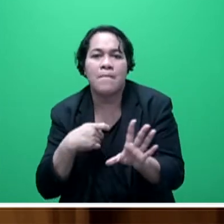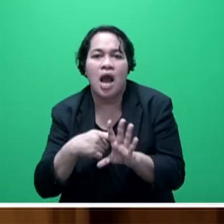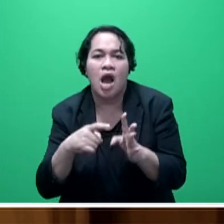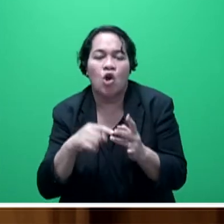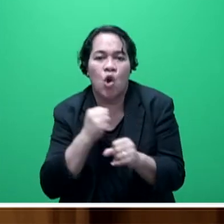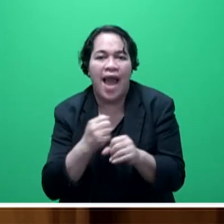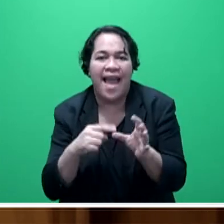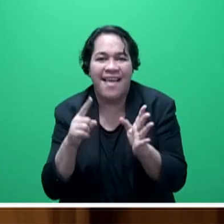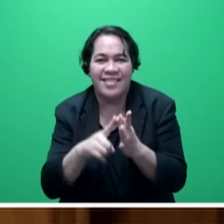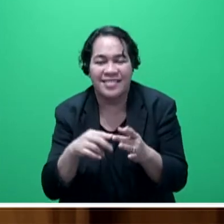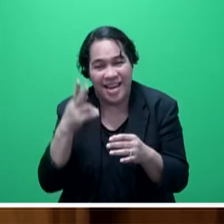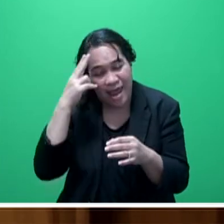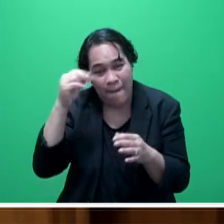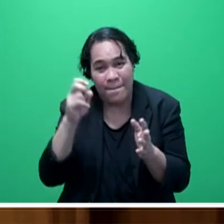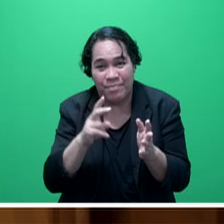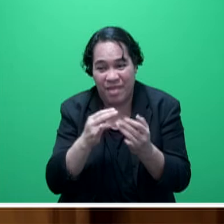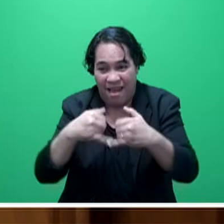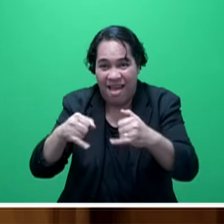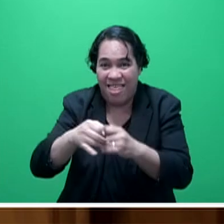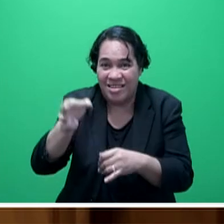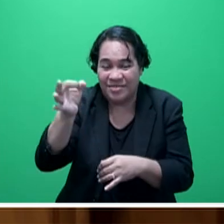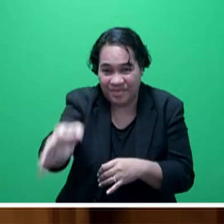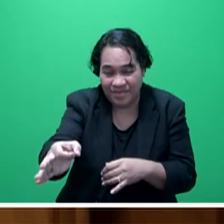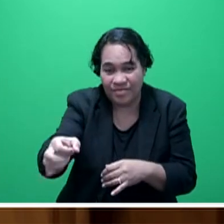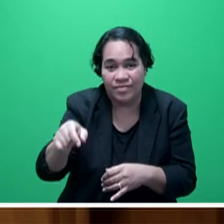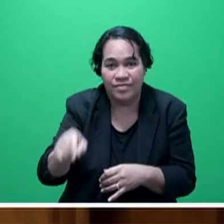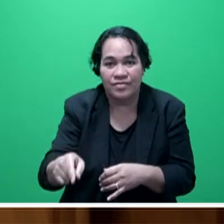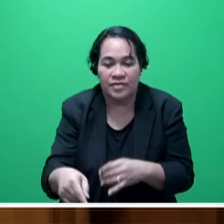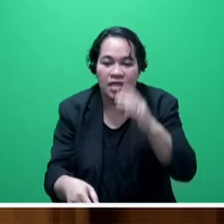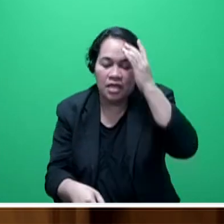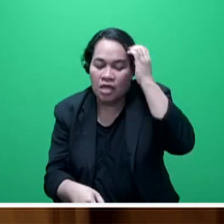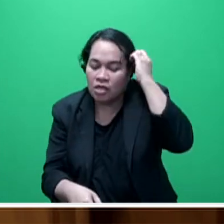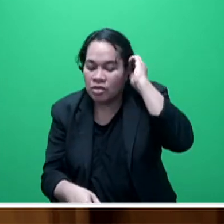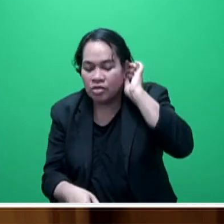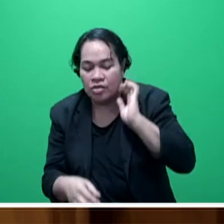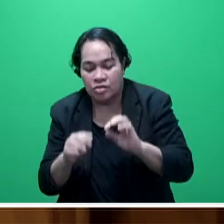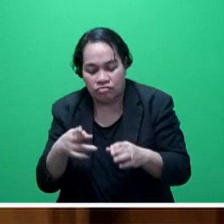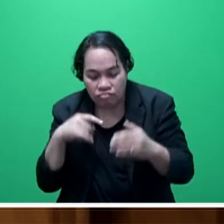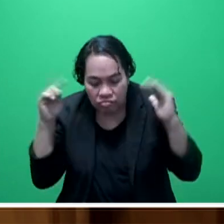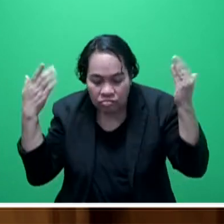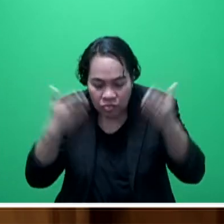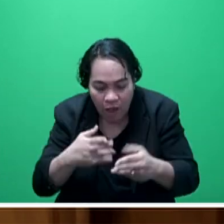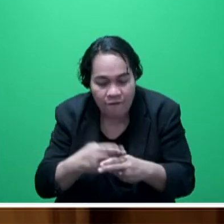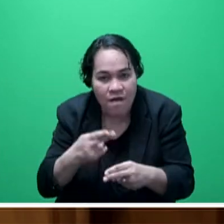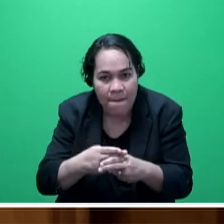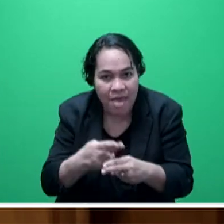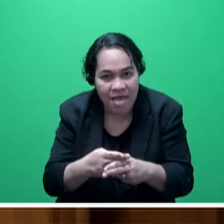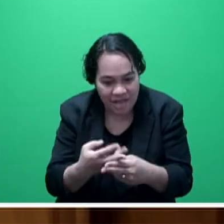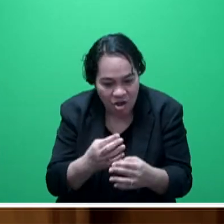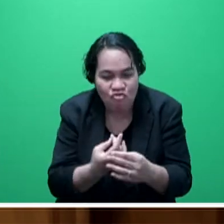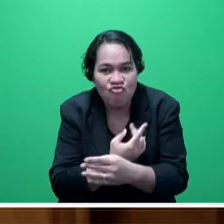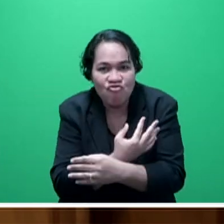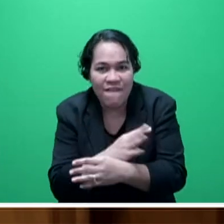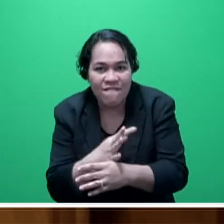At Makongai, we will focus on selected species of reef fish farming. The allocated funds will also support